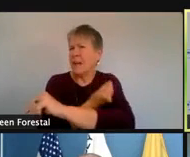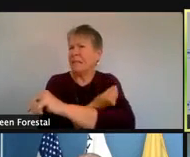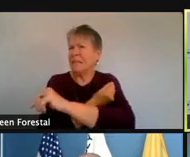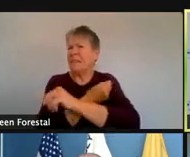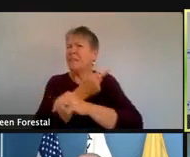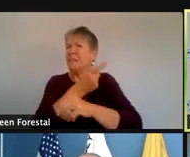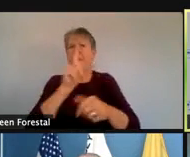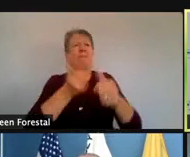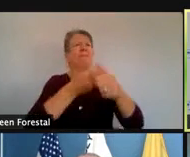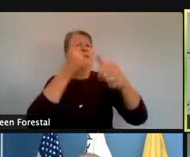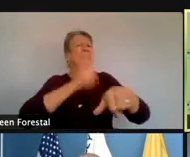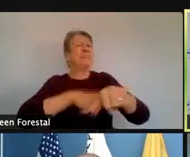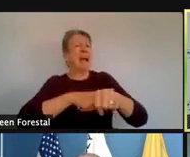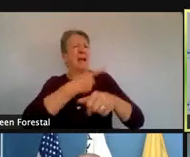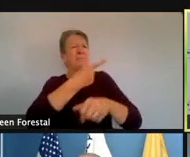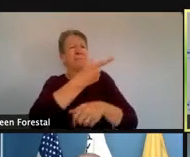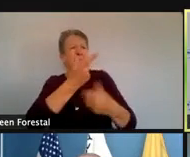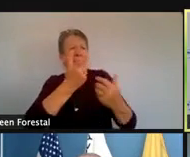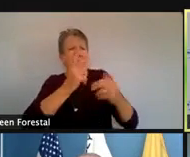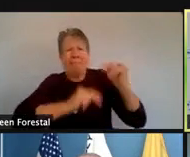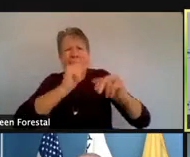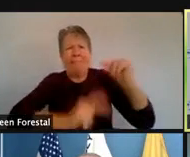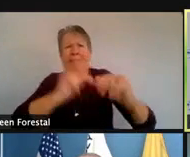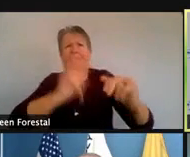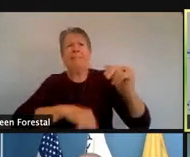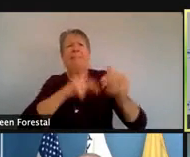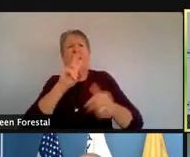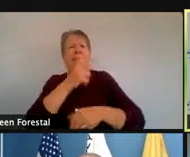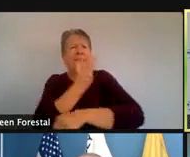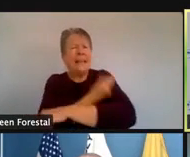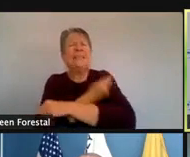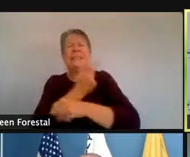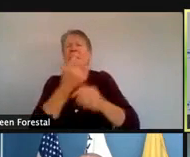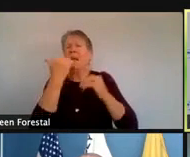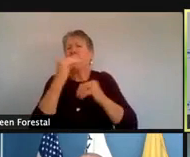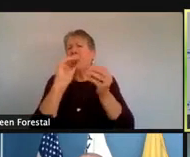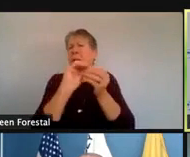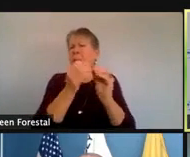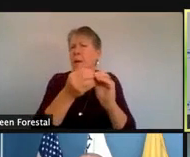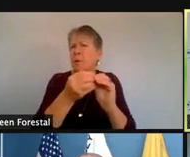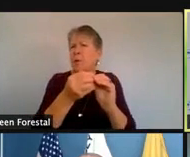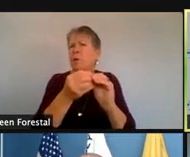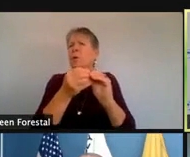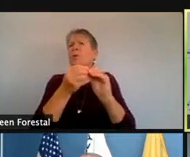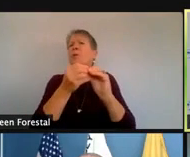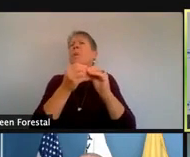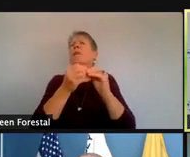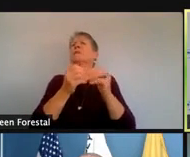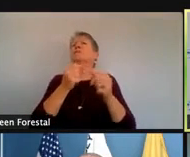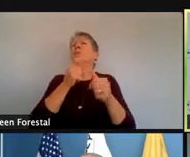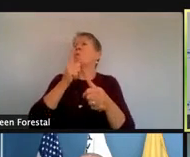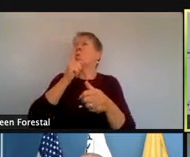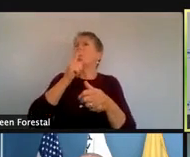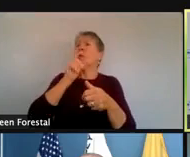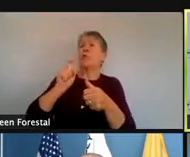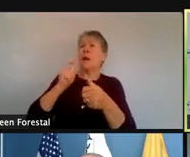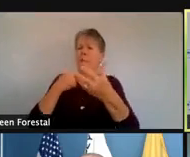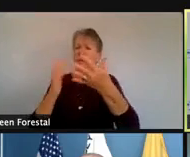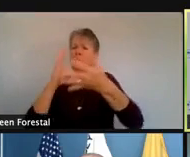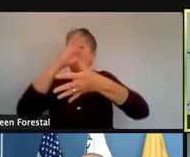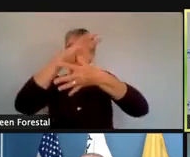on the prioritization of the limited quantities, but it will be up to the states to determine the exact